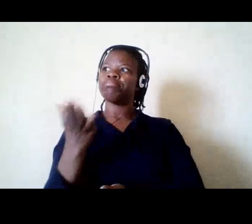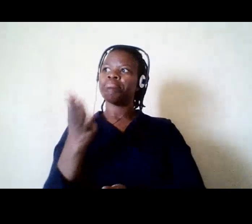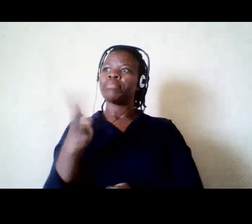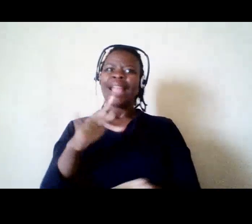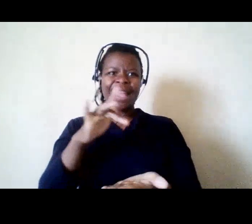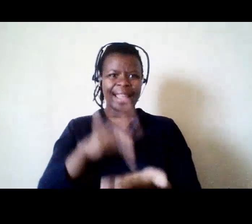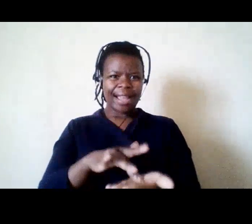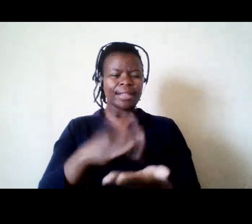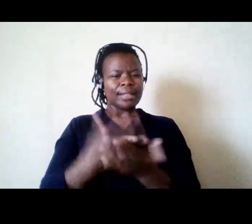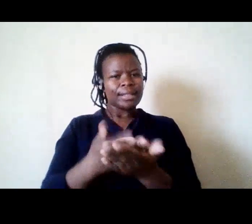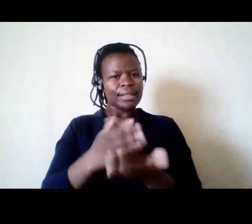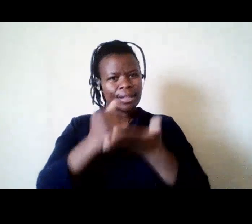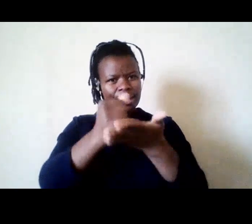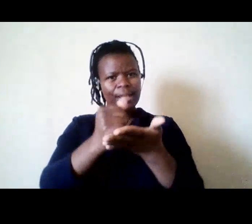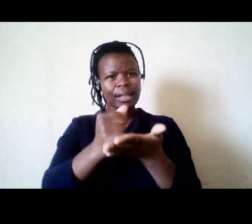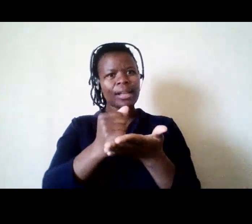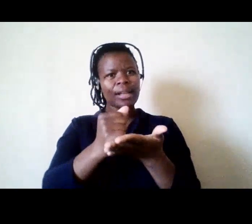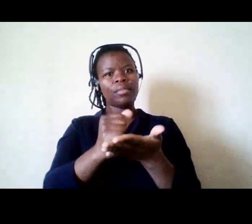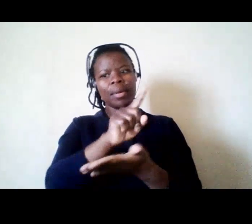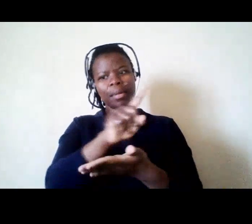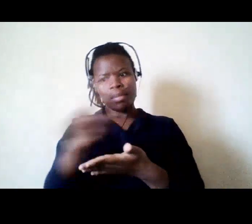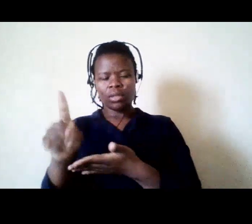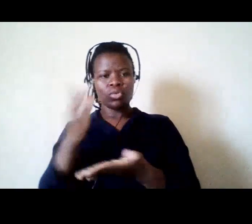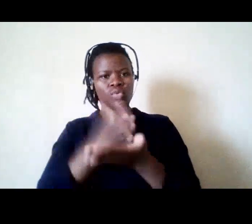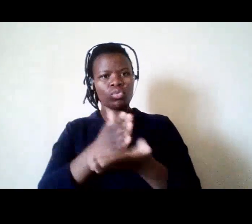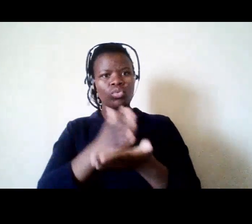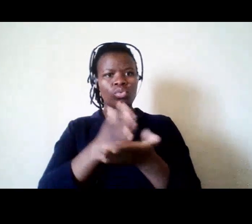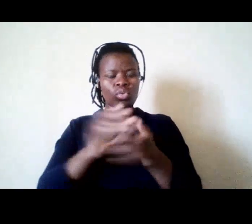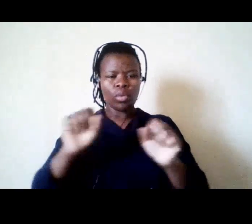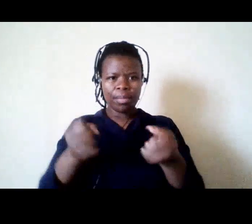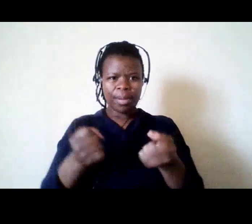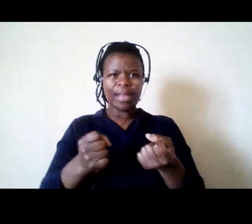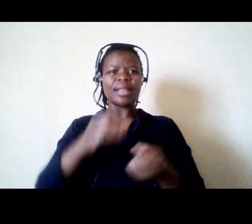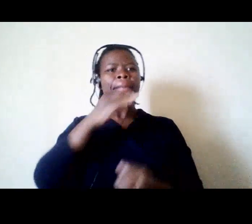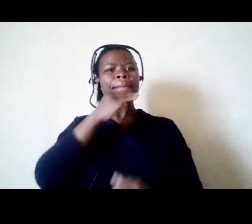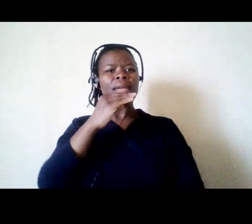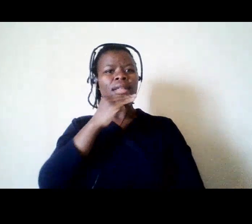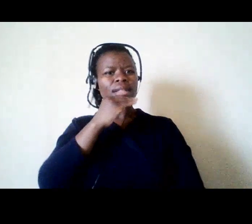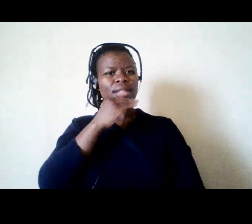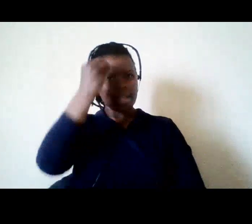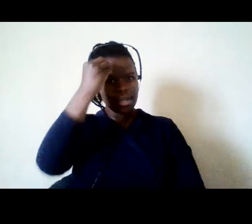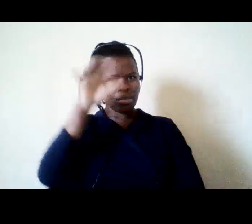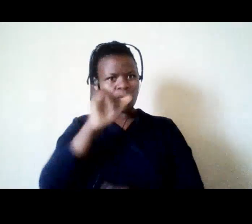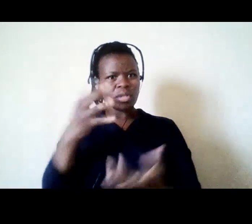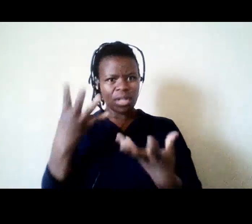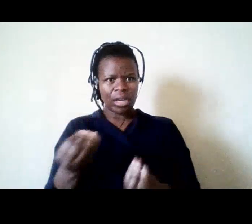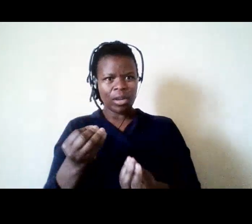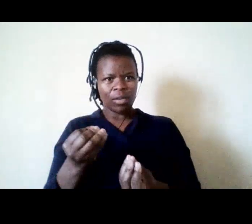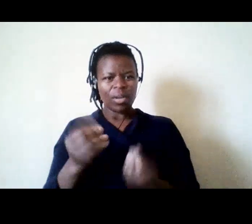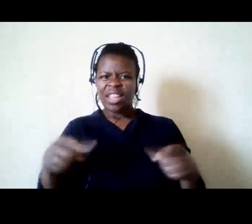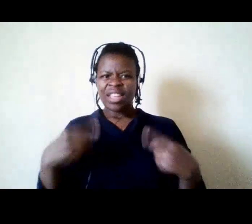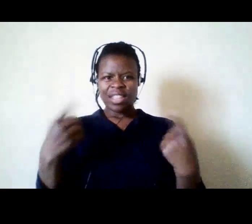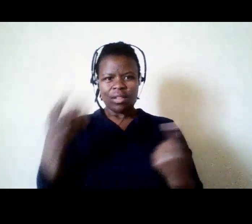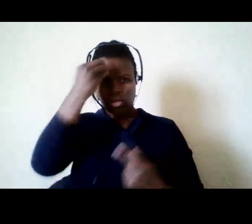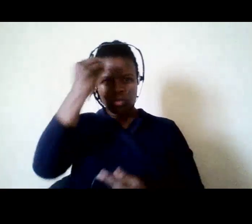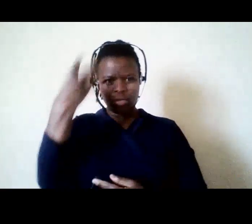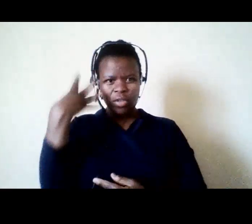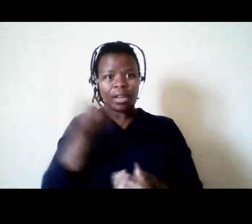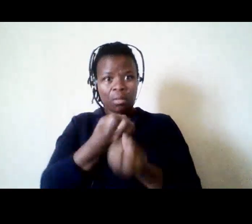could assist them, but they making means with what they have. So we must not forget that most of